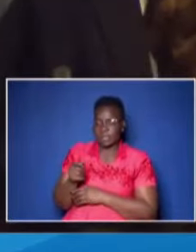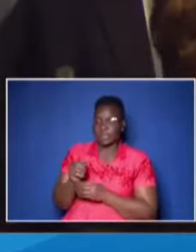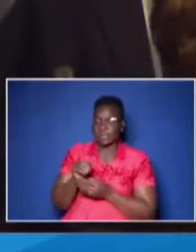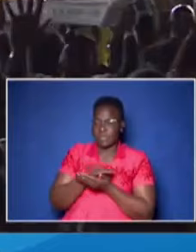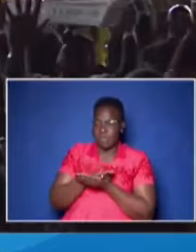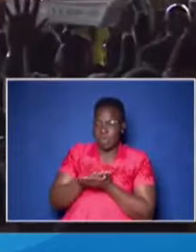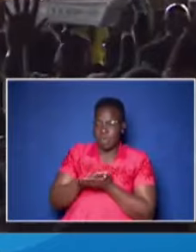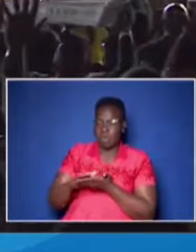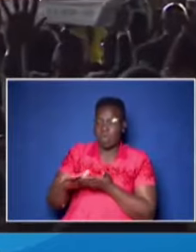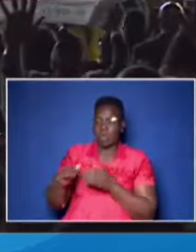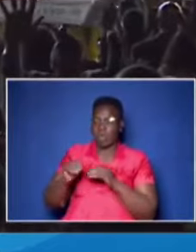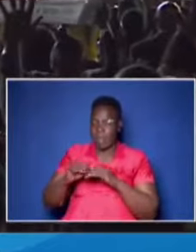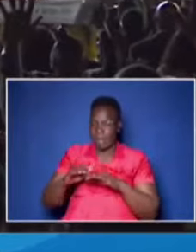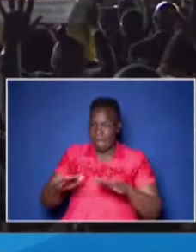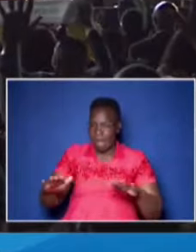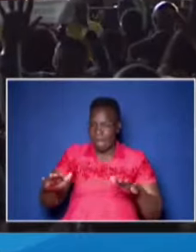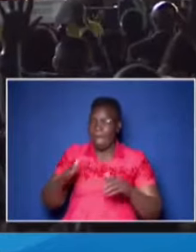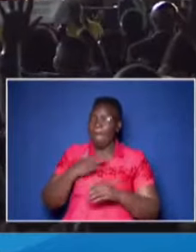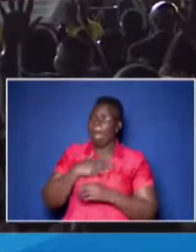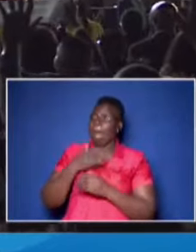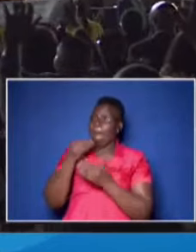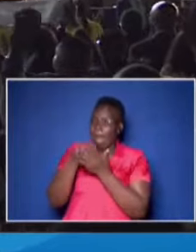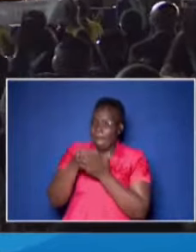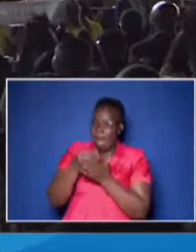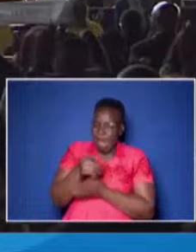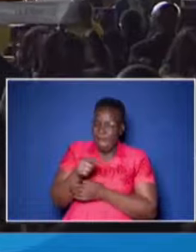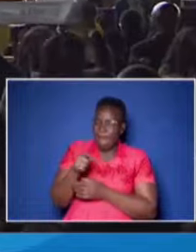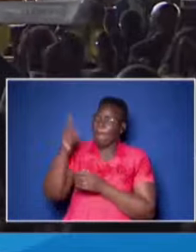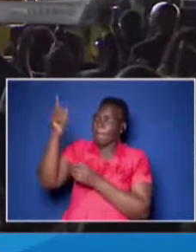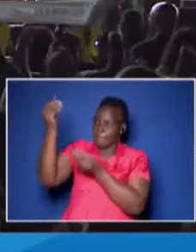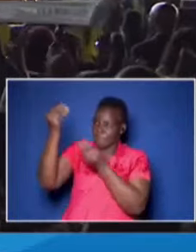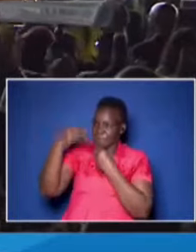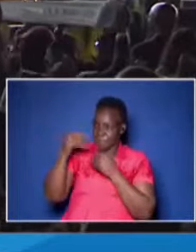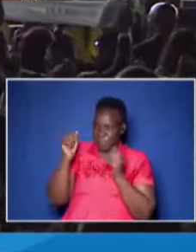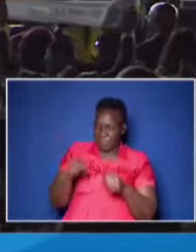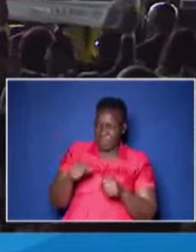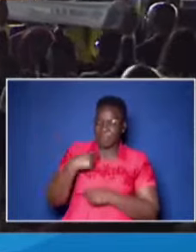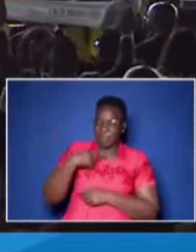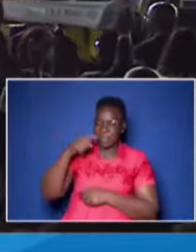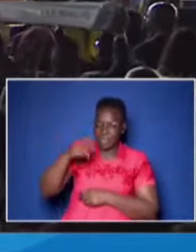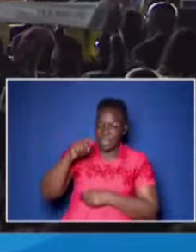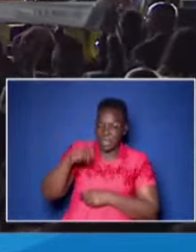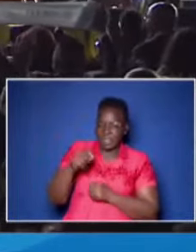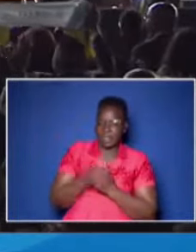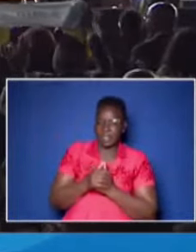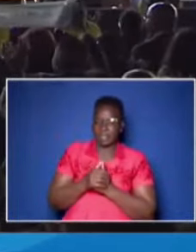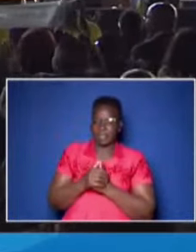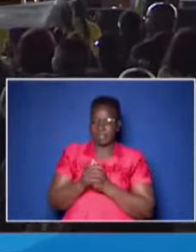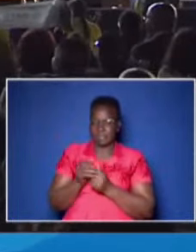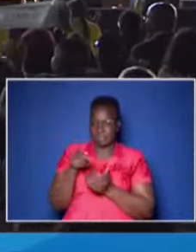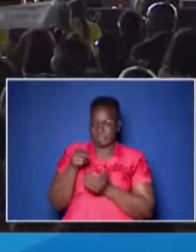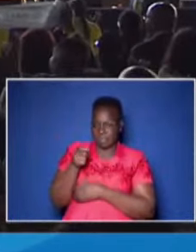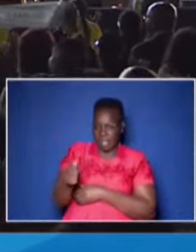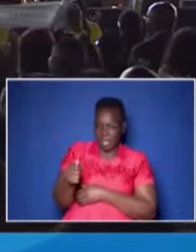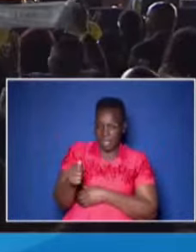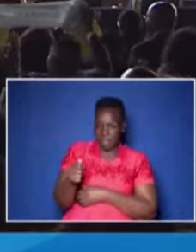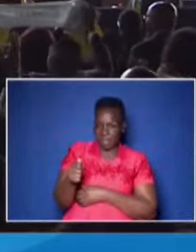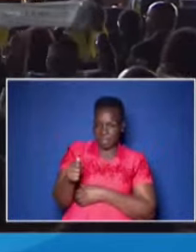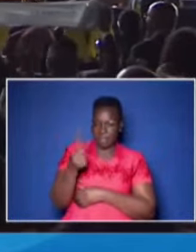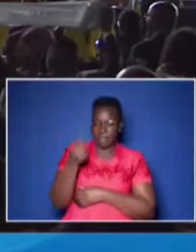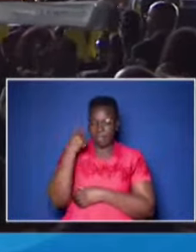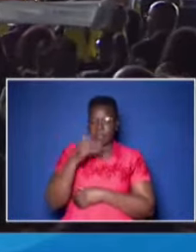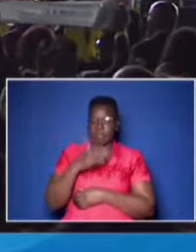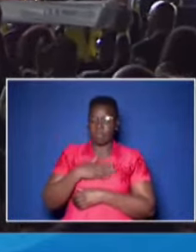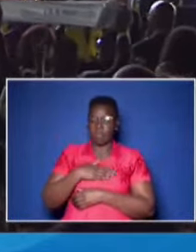Holy Land the holy give me the funds give me the funds I need I need to pay for